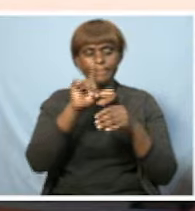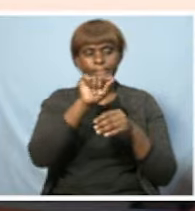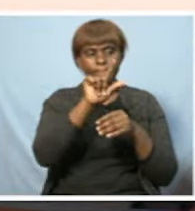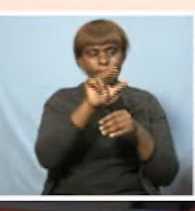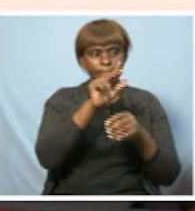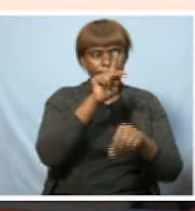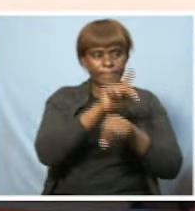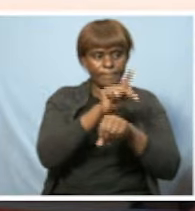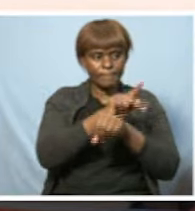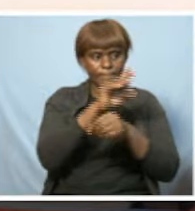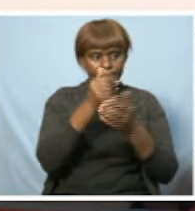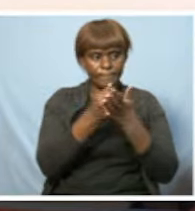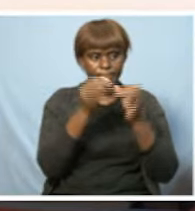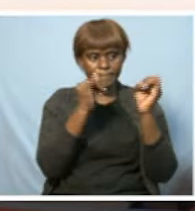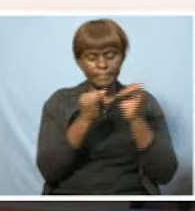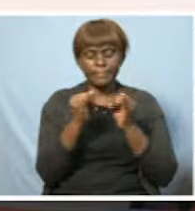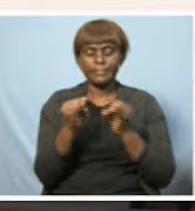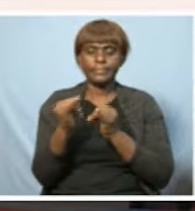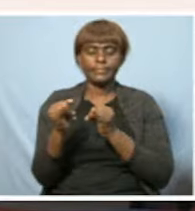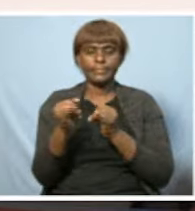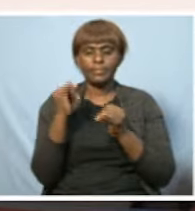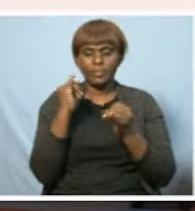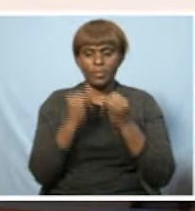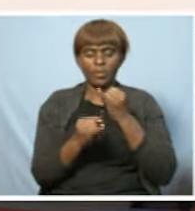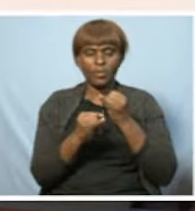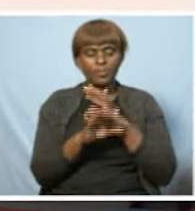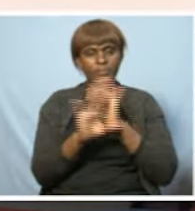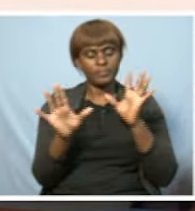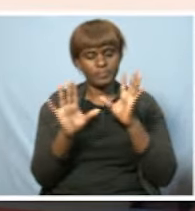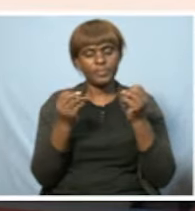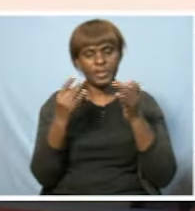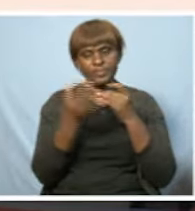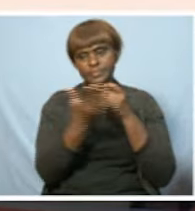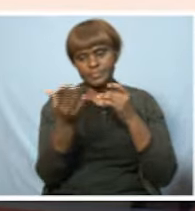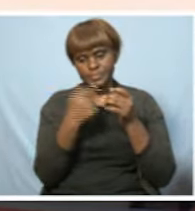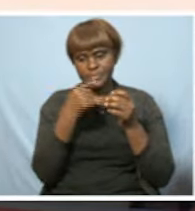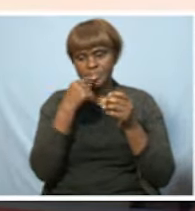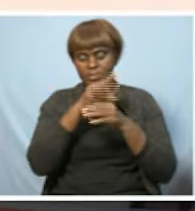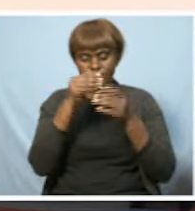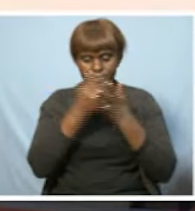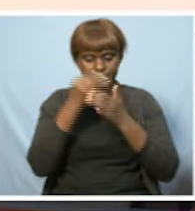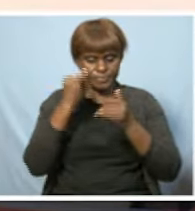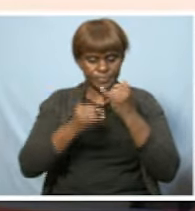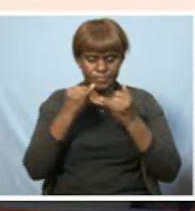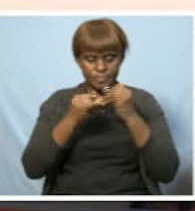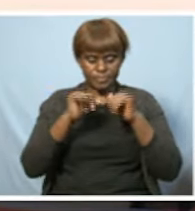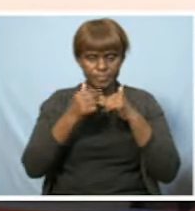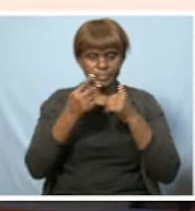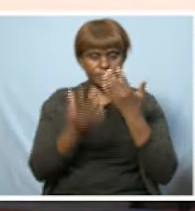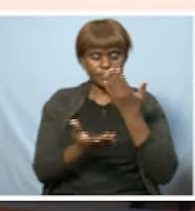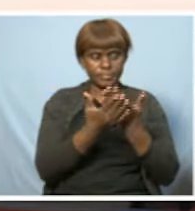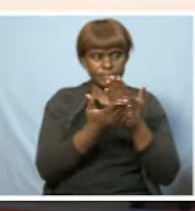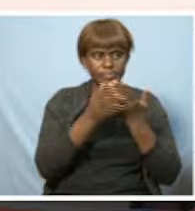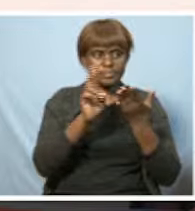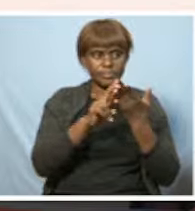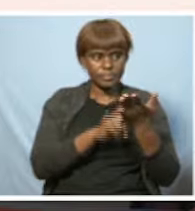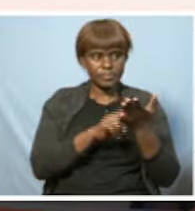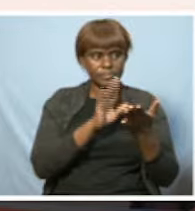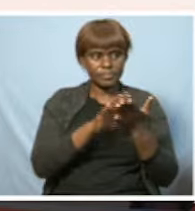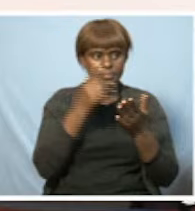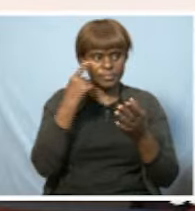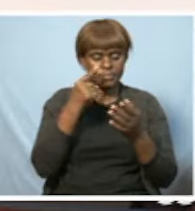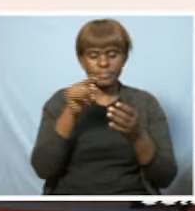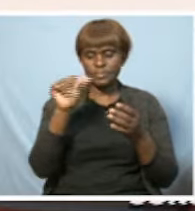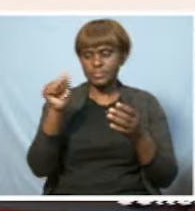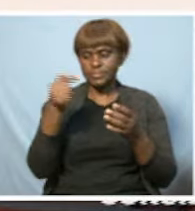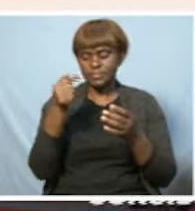projects are, have been implemented. Most of them, I should just say all of them are complete, and we have even attached a status report from the Attorney General,